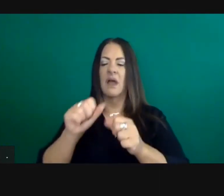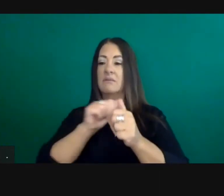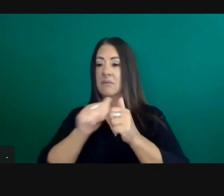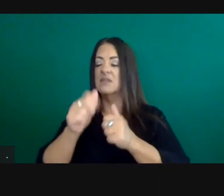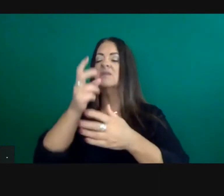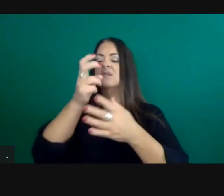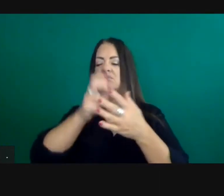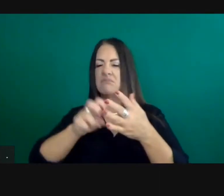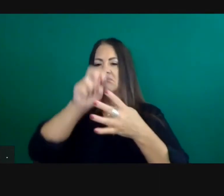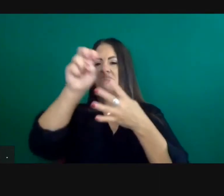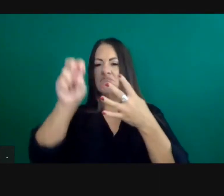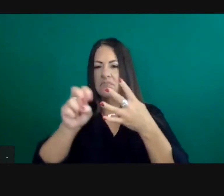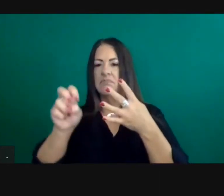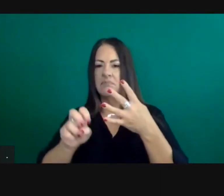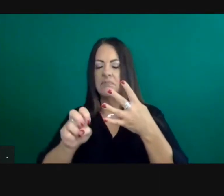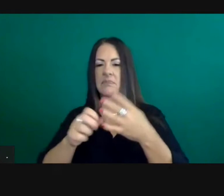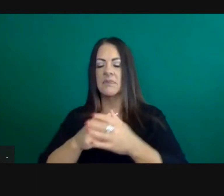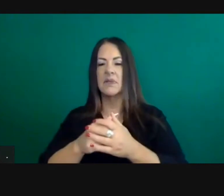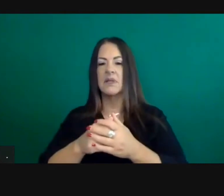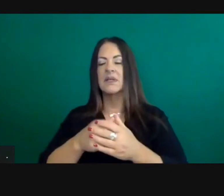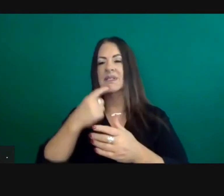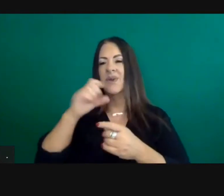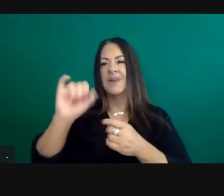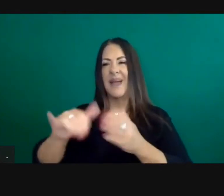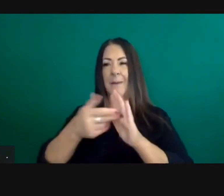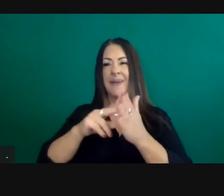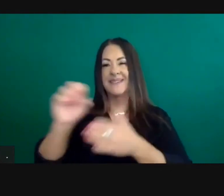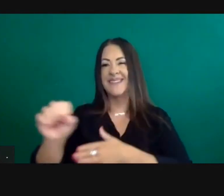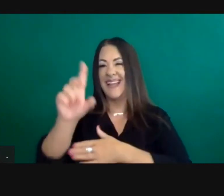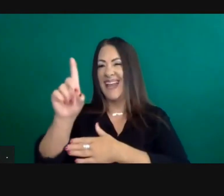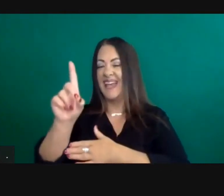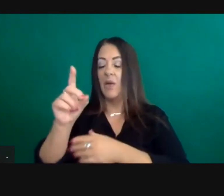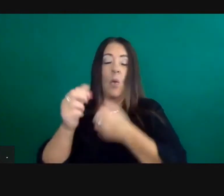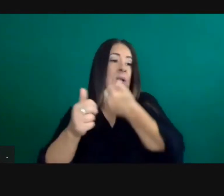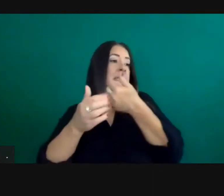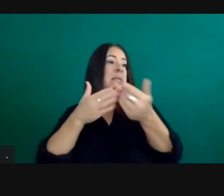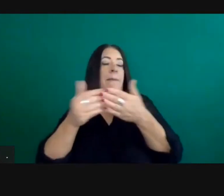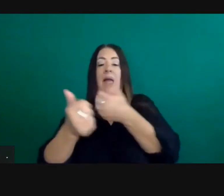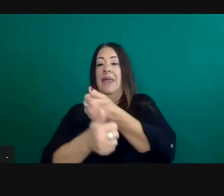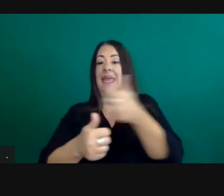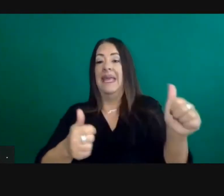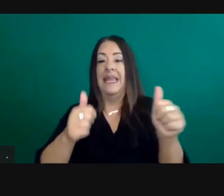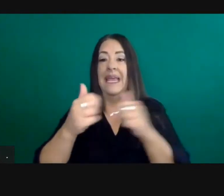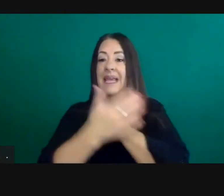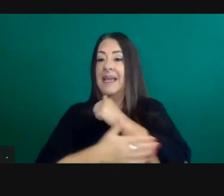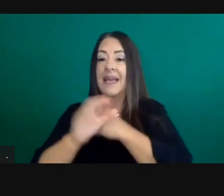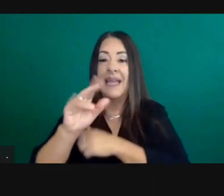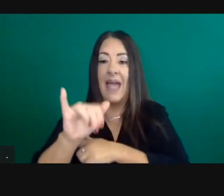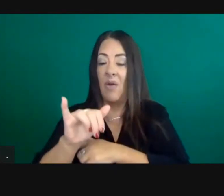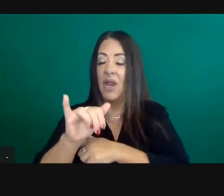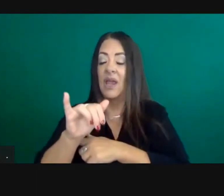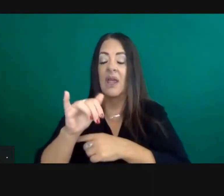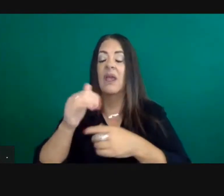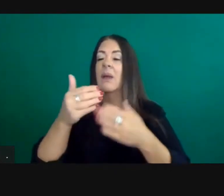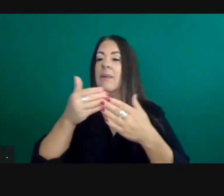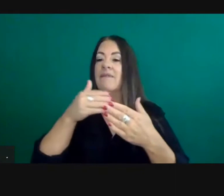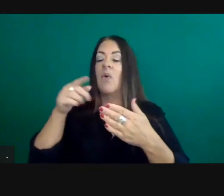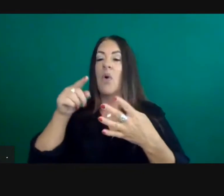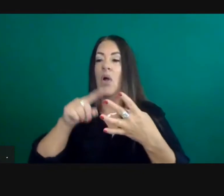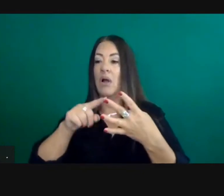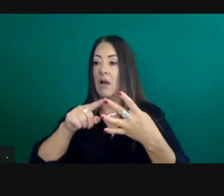2 more in the purple tier before that county, or any county for that matter, would move from red into